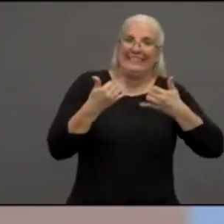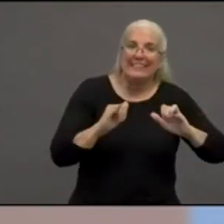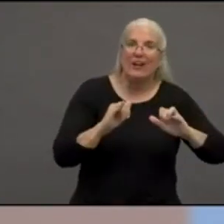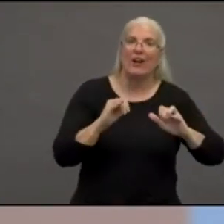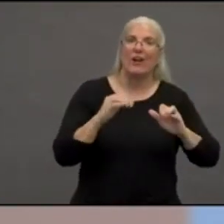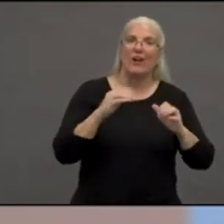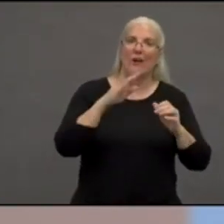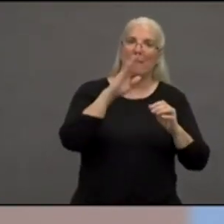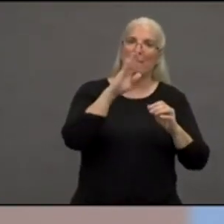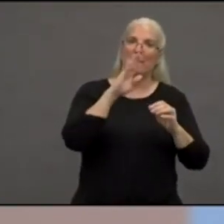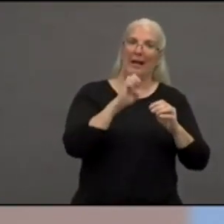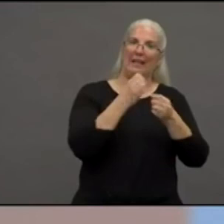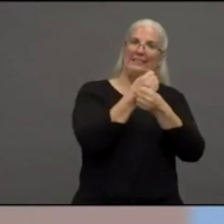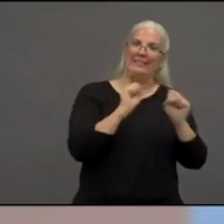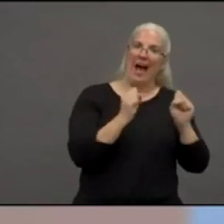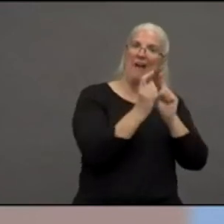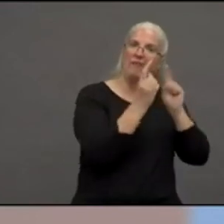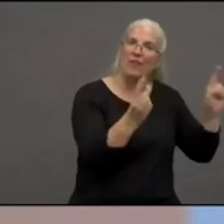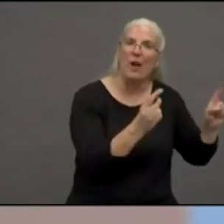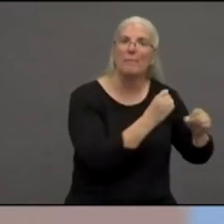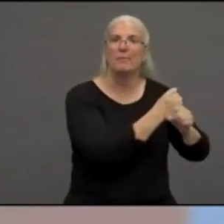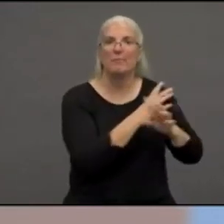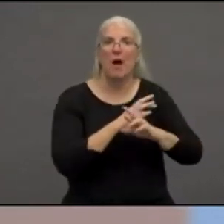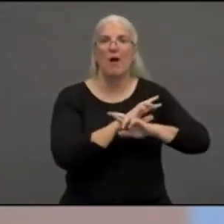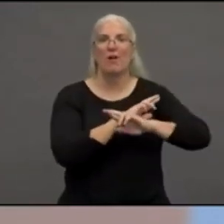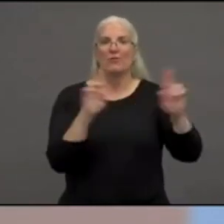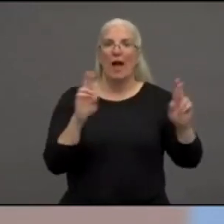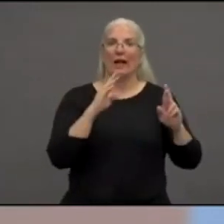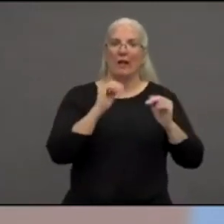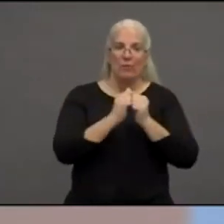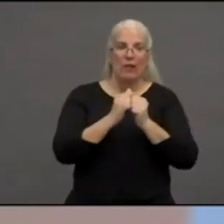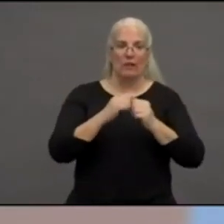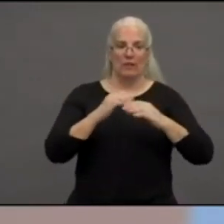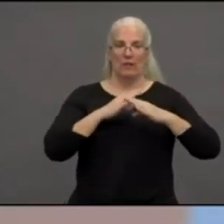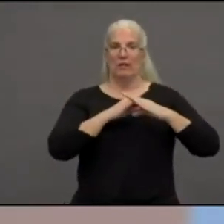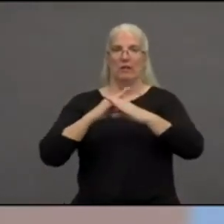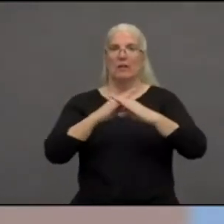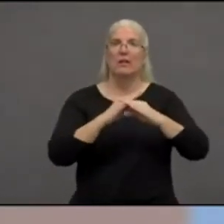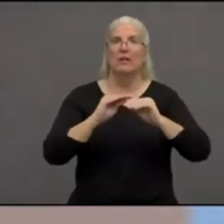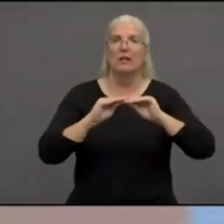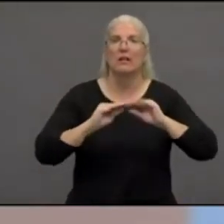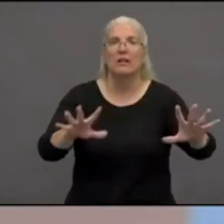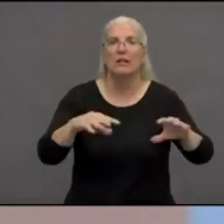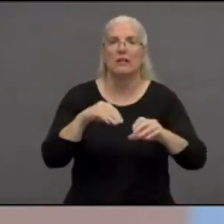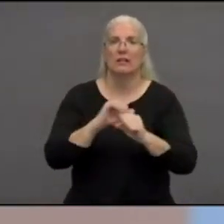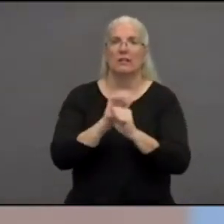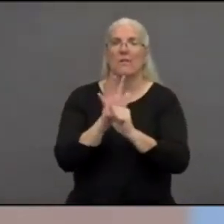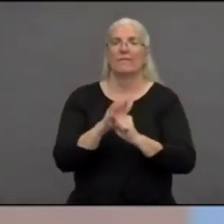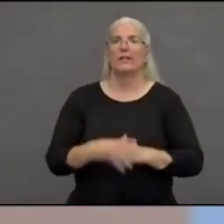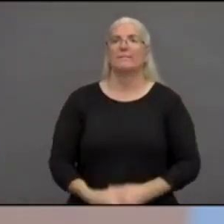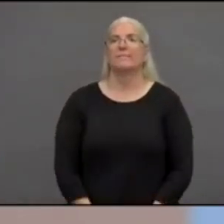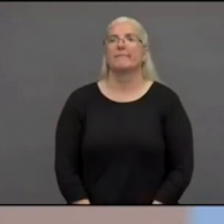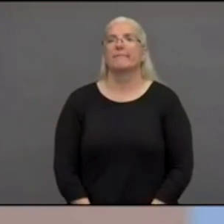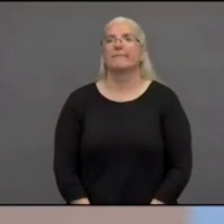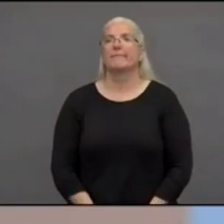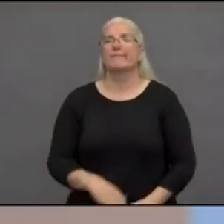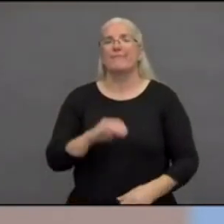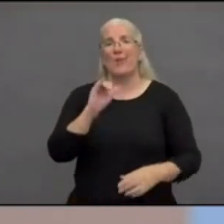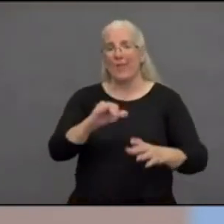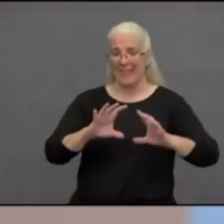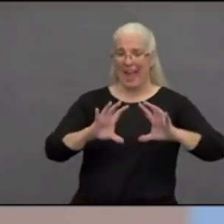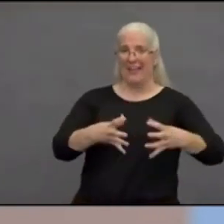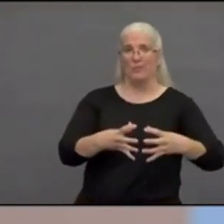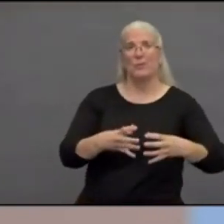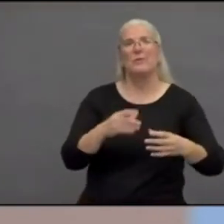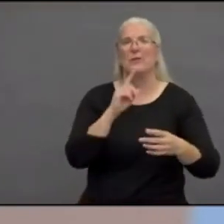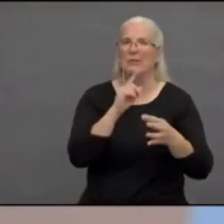prepared and prevent the transmission of COVID-19. So the cohorting is essential. In the middle and the high